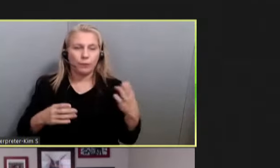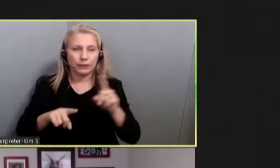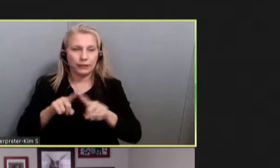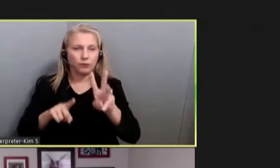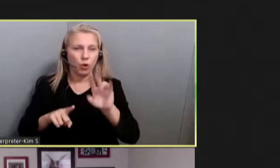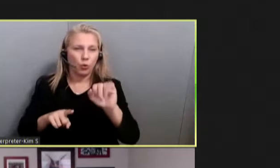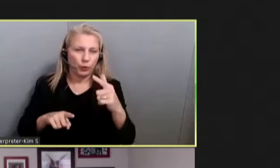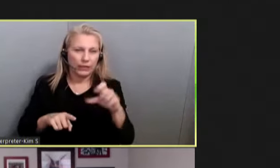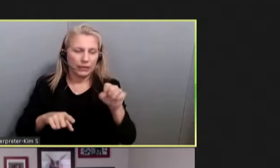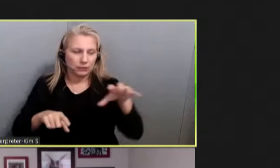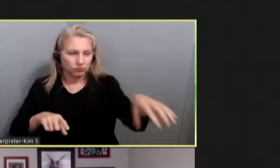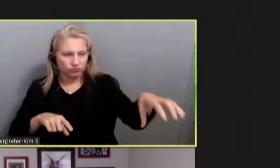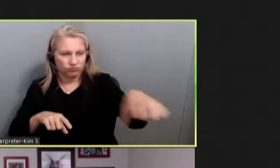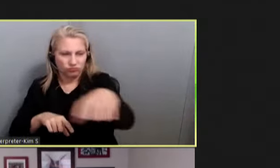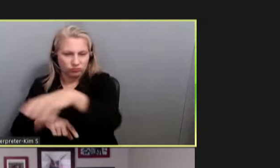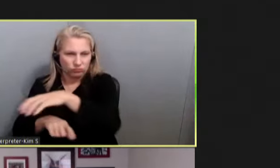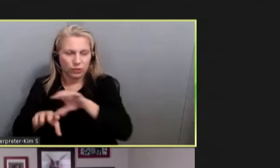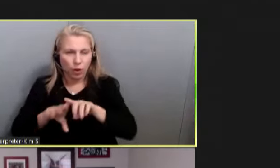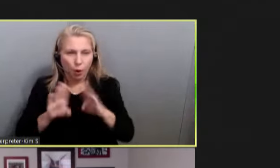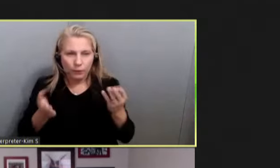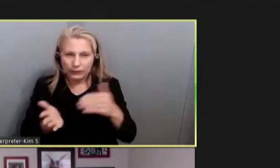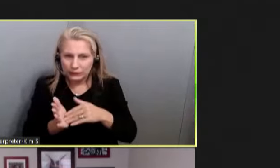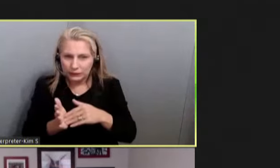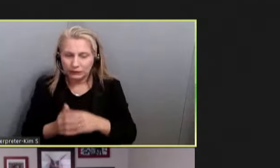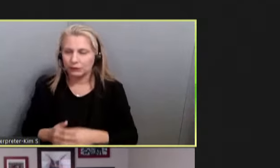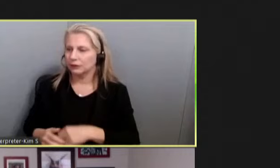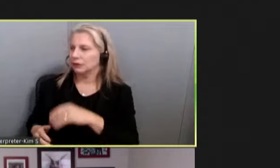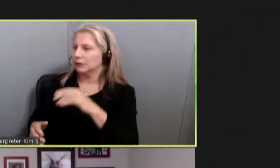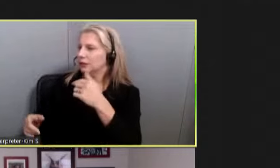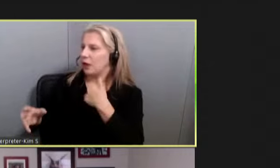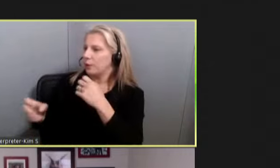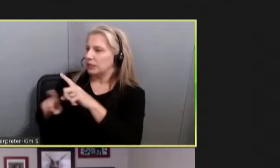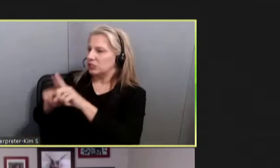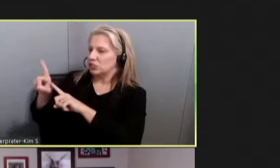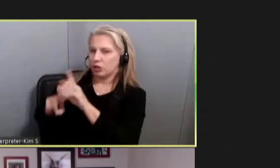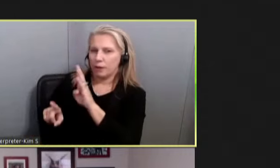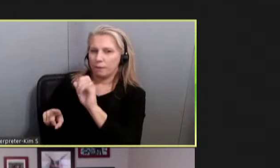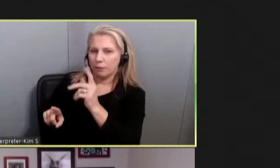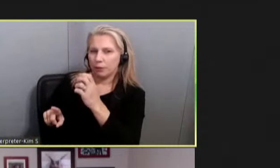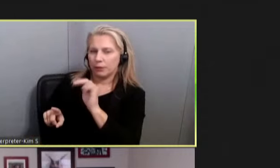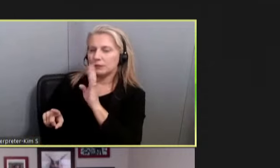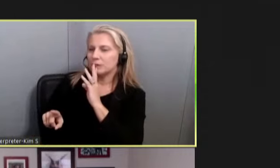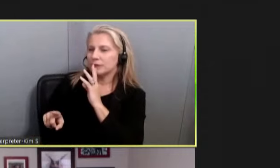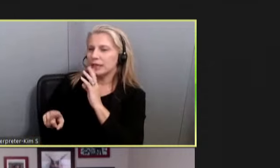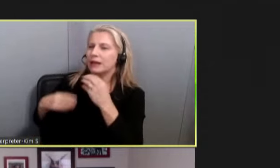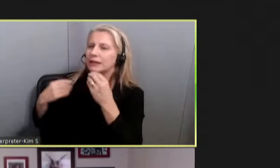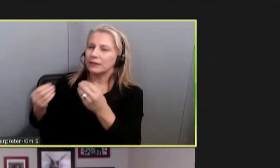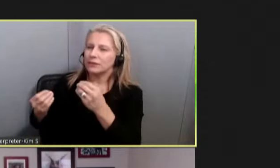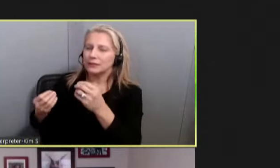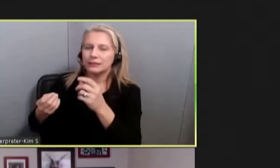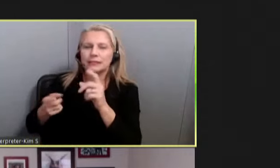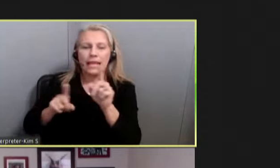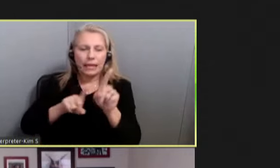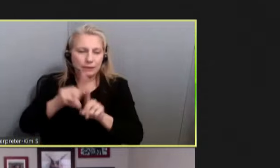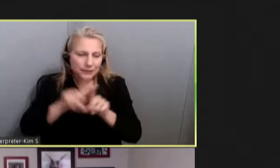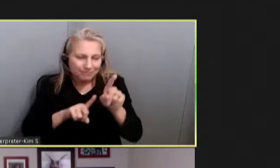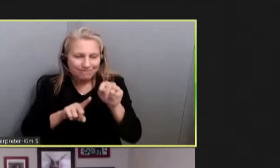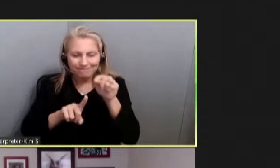Thanks for the question, Vinny. I want to put the asterisk on the numbers I'm about to give because they change minute to